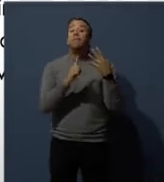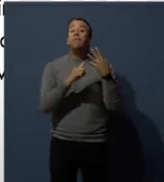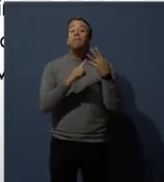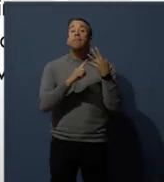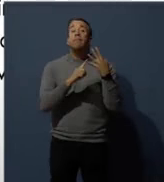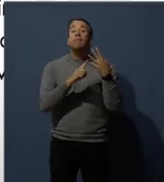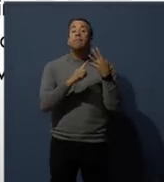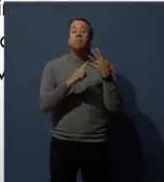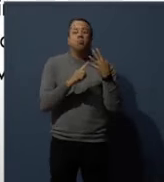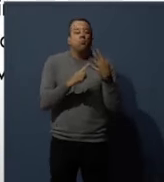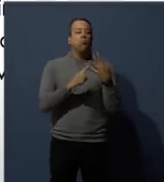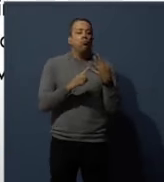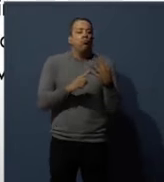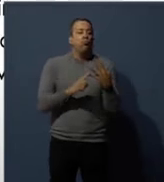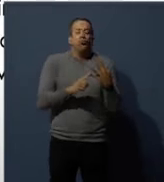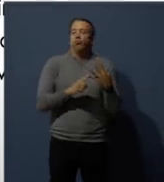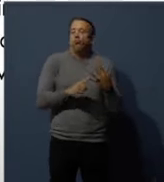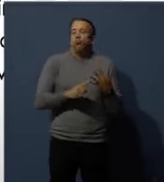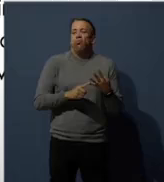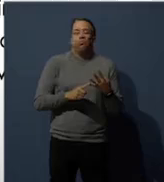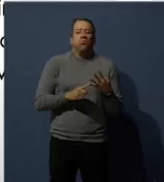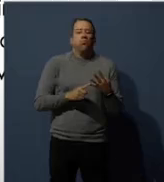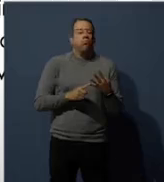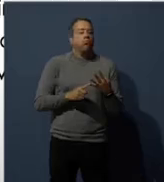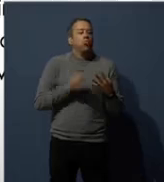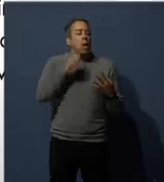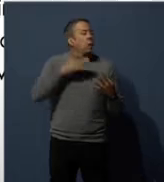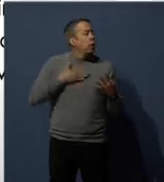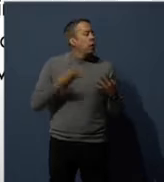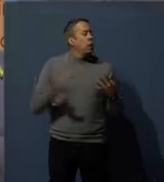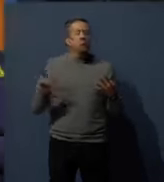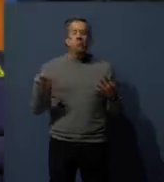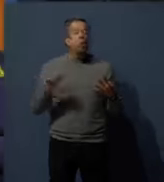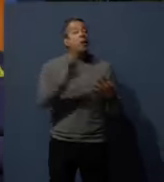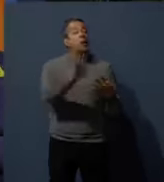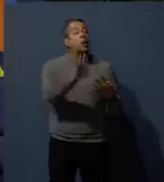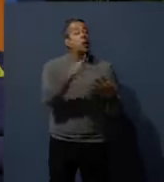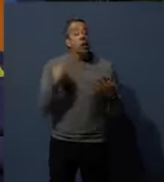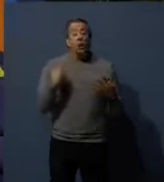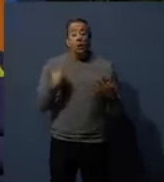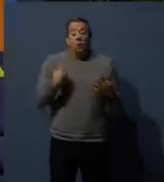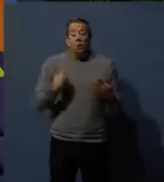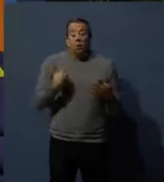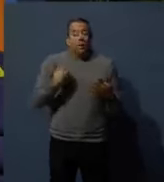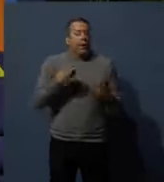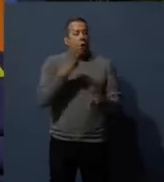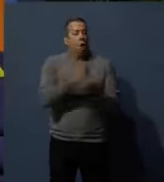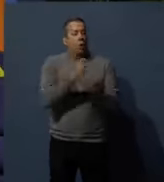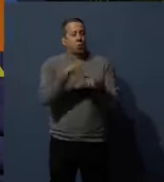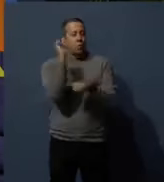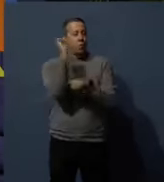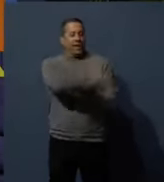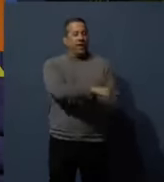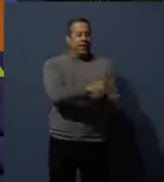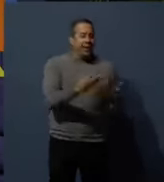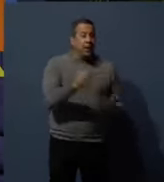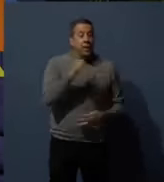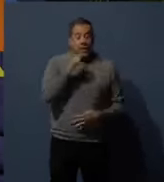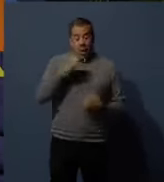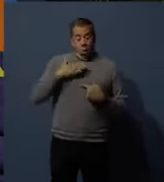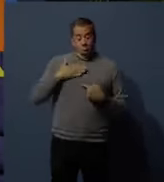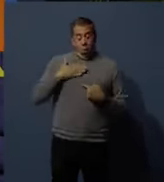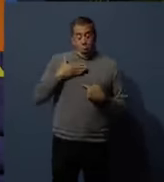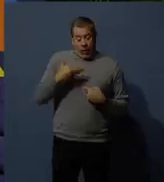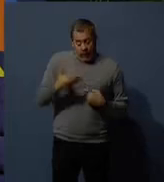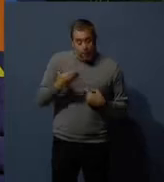either they don't care or they're not willing. Now, don't care is kind of hard to overcome. Not willing could be a result of